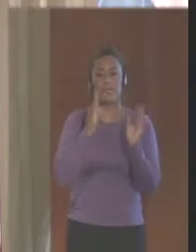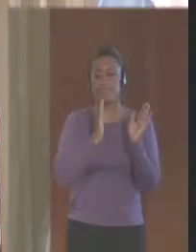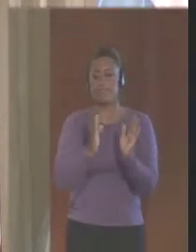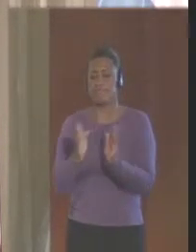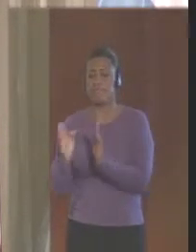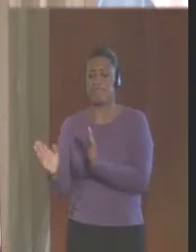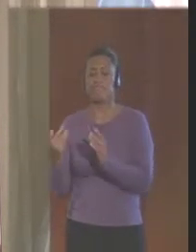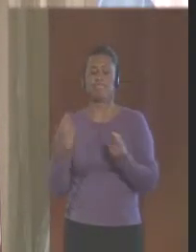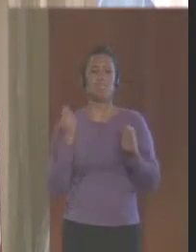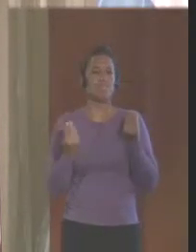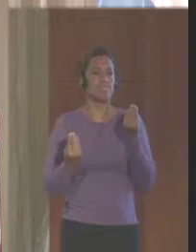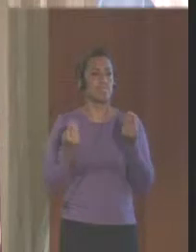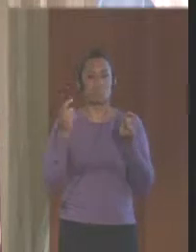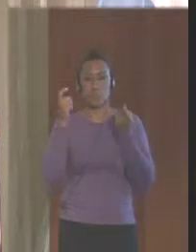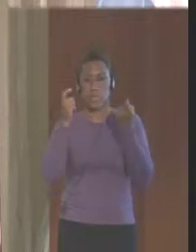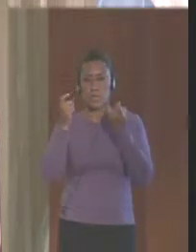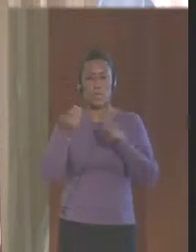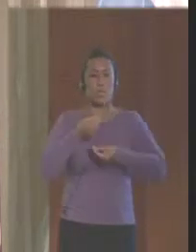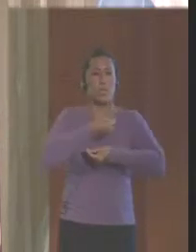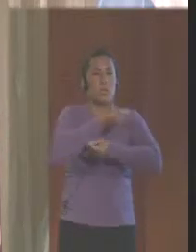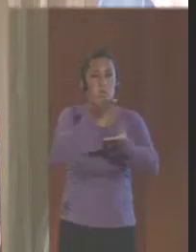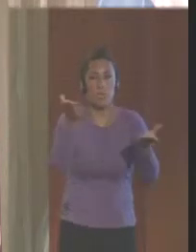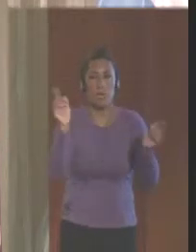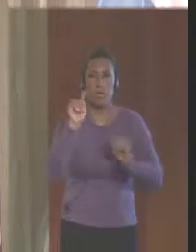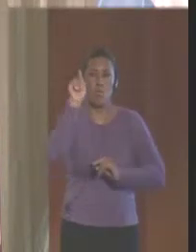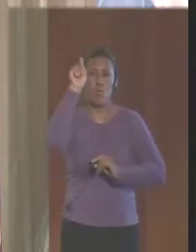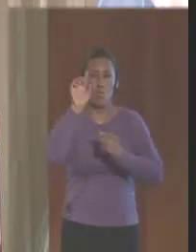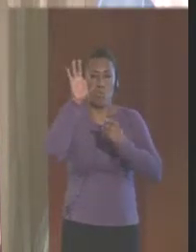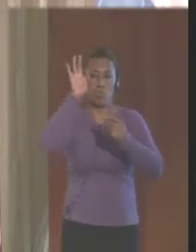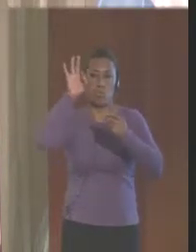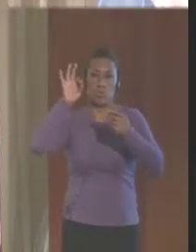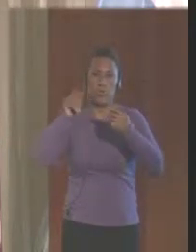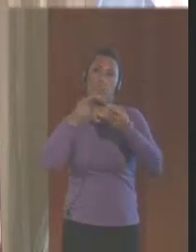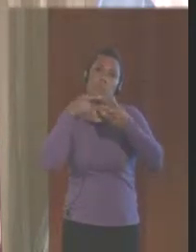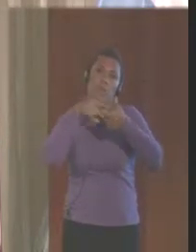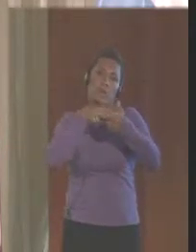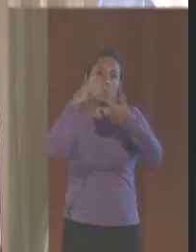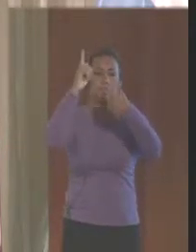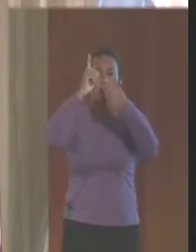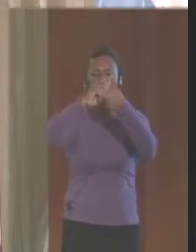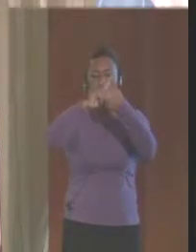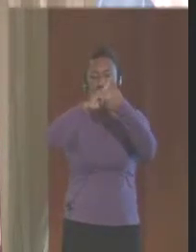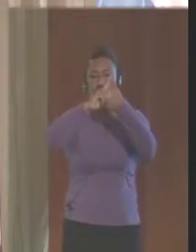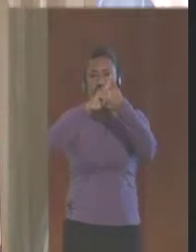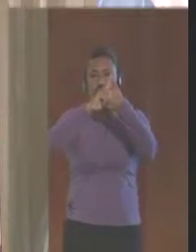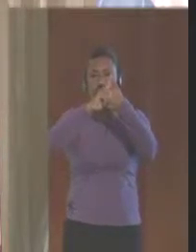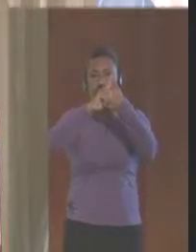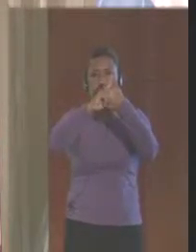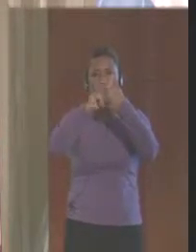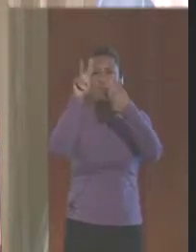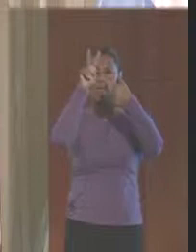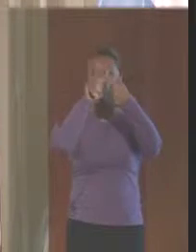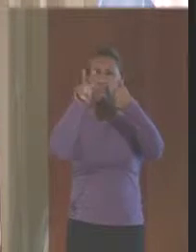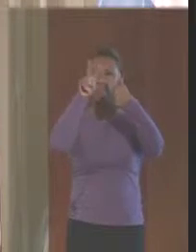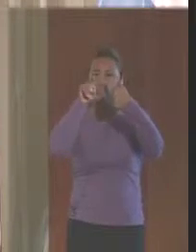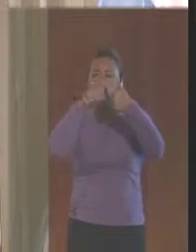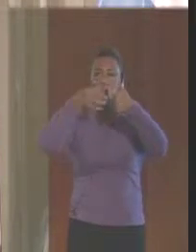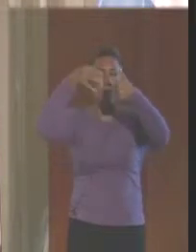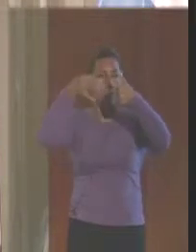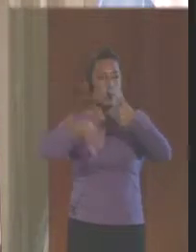few. One, a careful analysis of the vulnerabilities specific to our twin